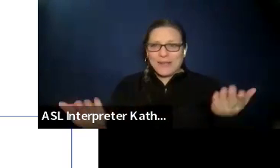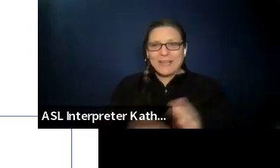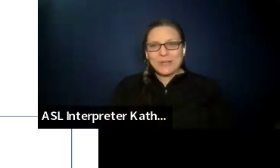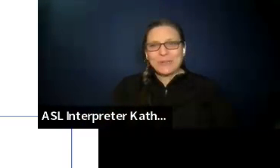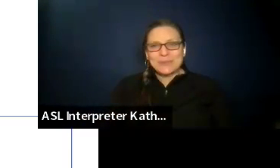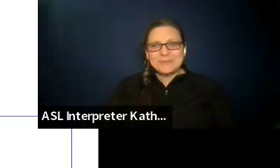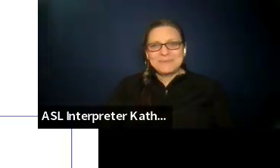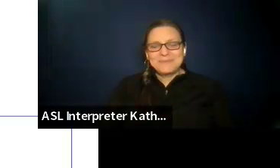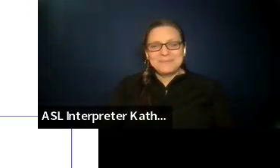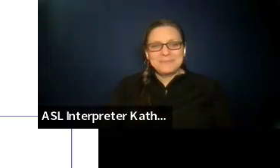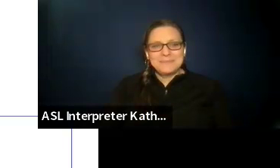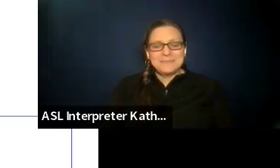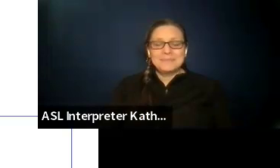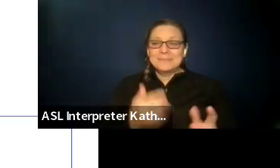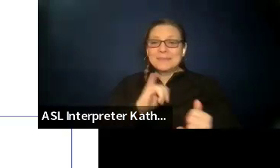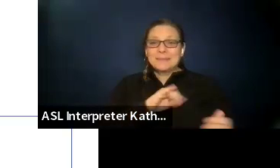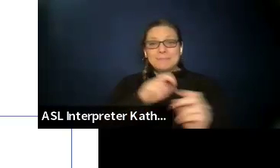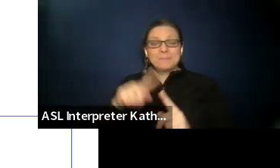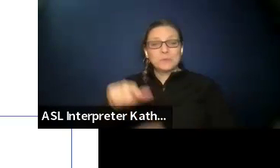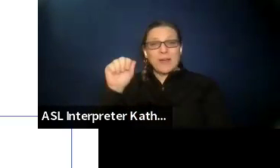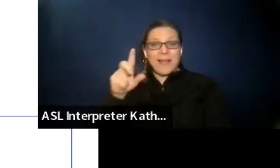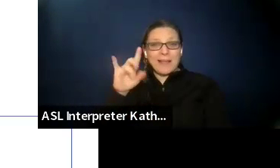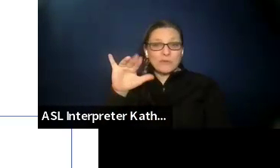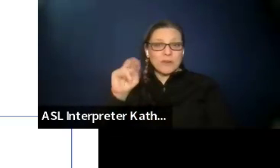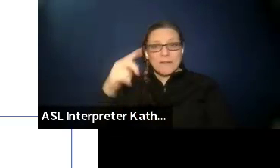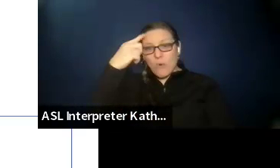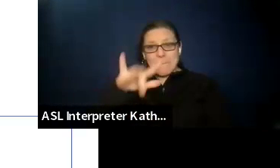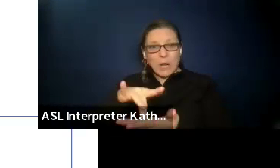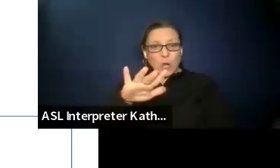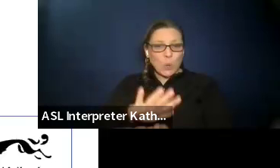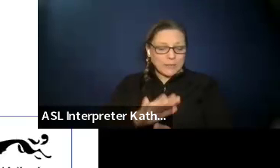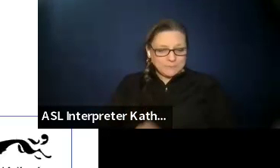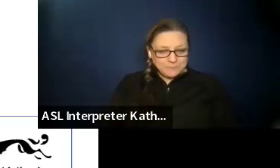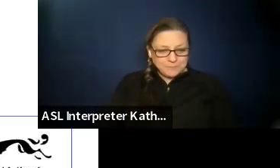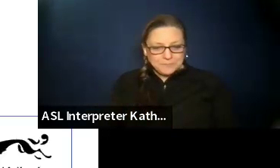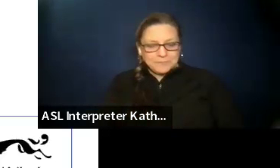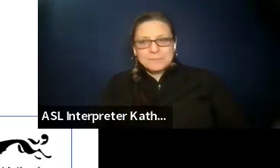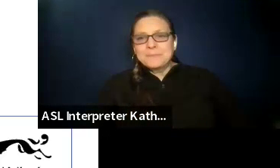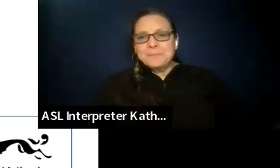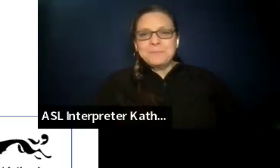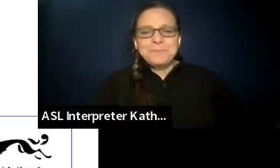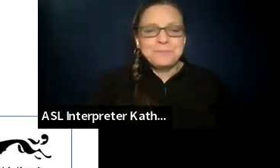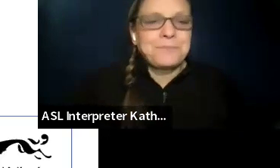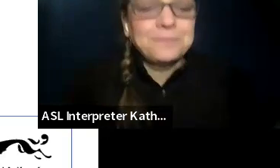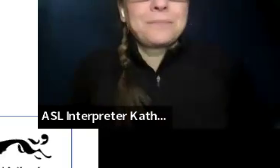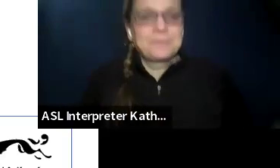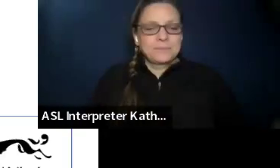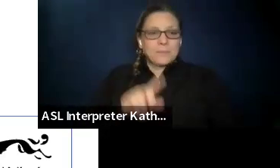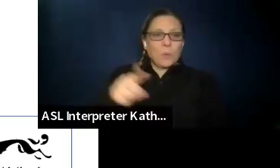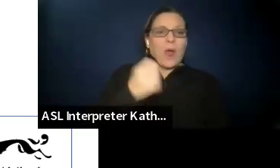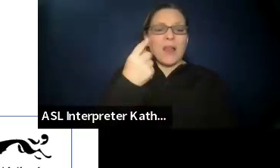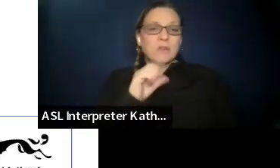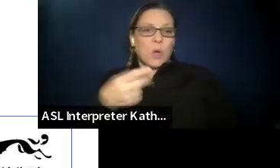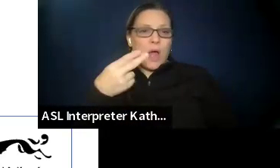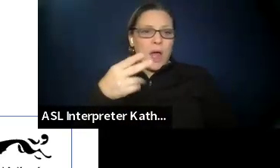And I will kick it back to Adrienne. Great. So when 11-year-old